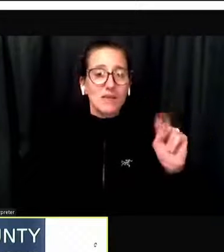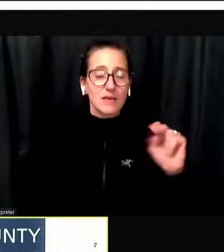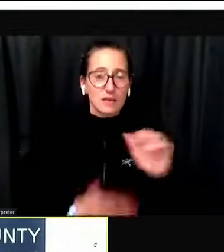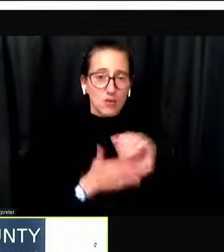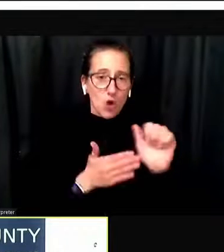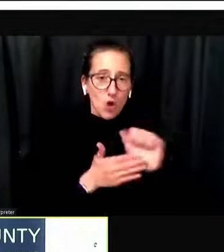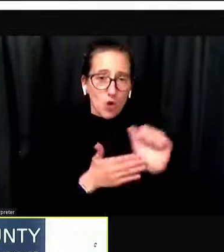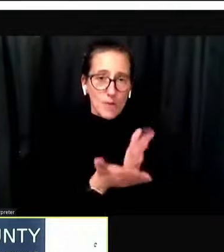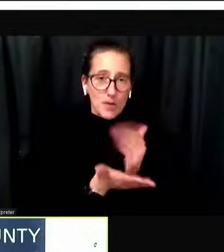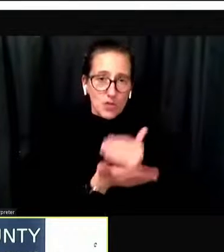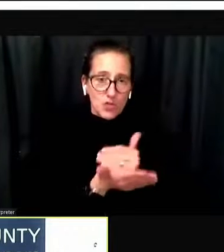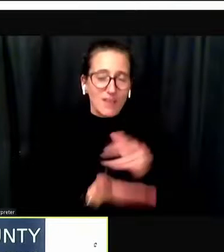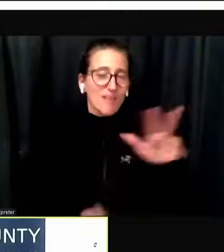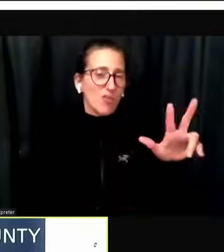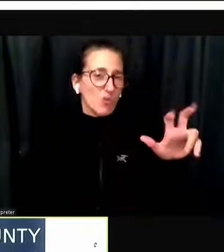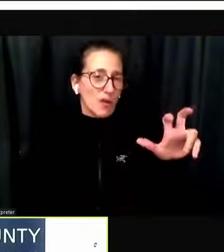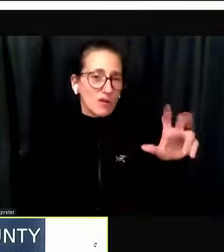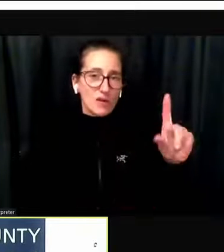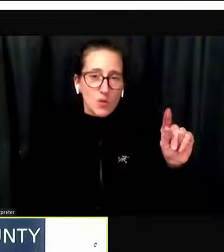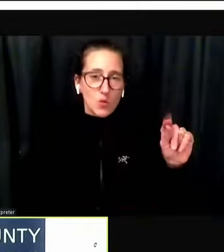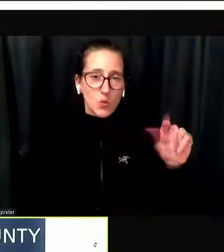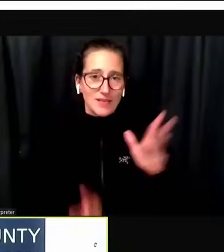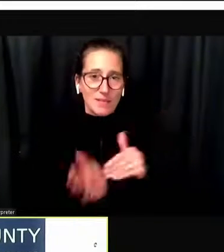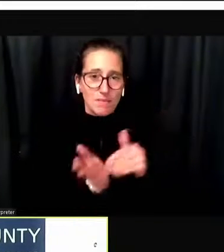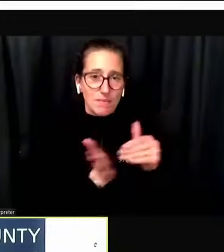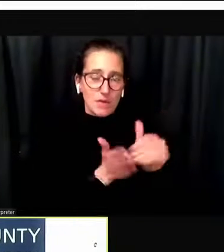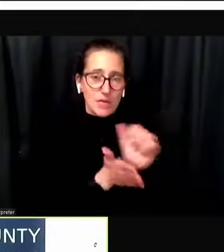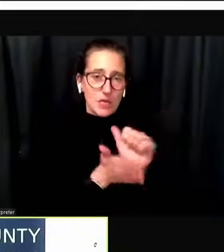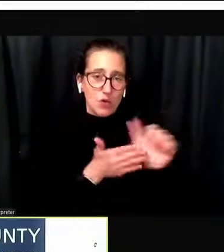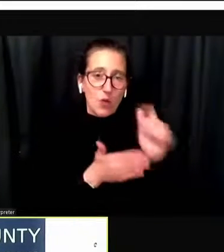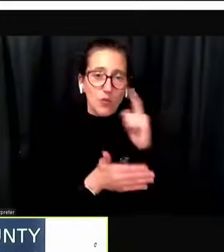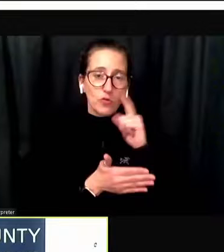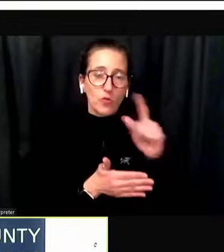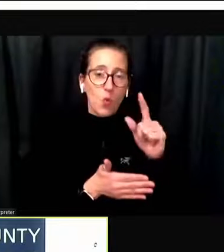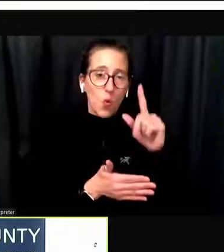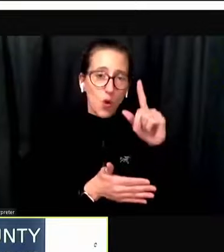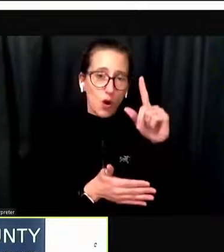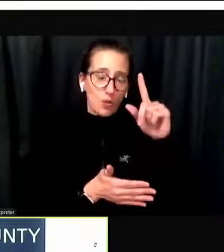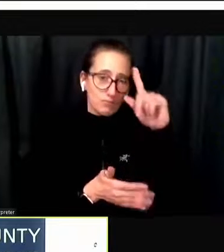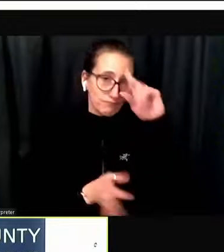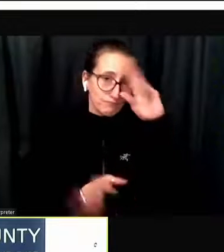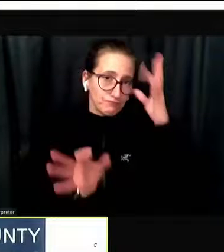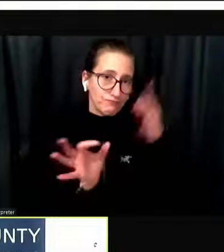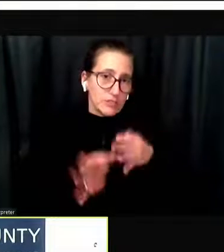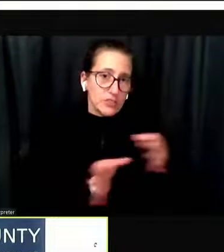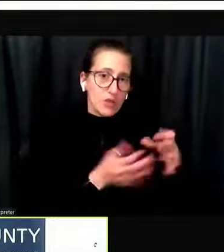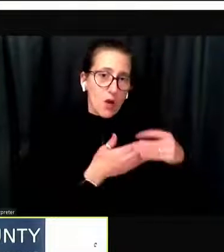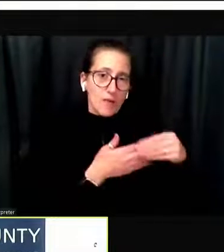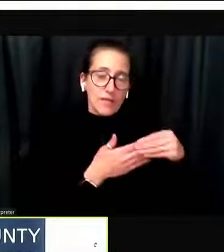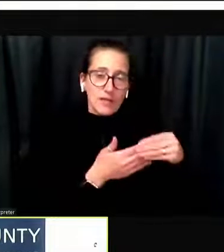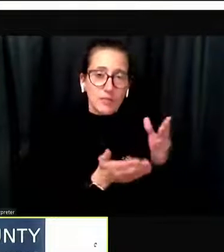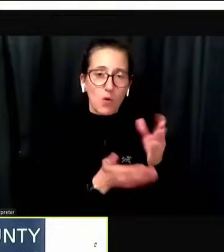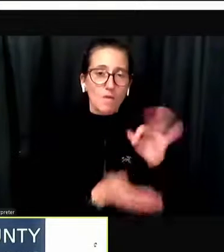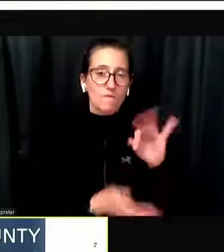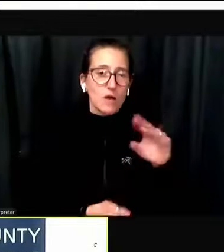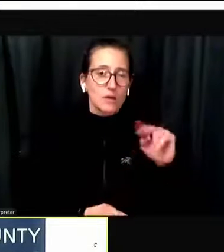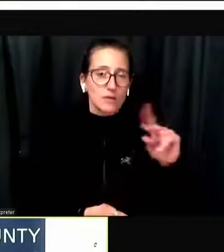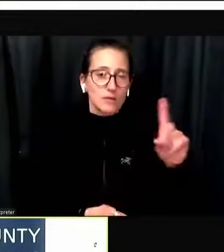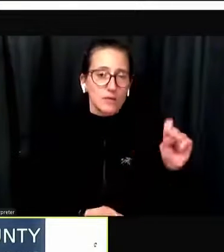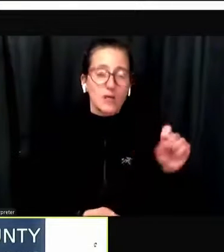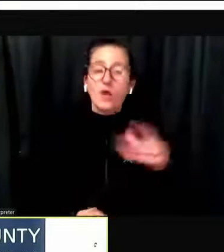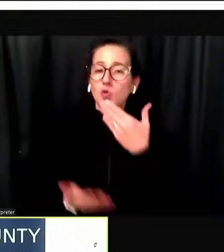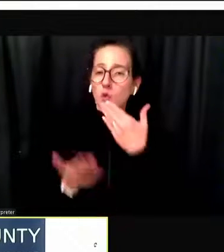of discretionary funds. I appreciate Jack's effort to break that large budget down